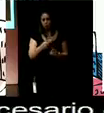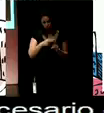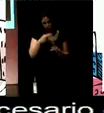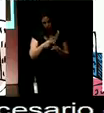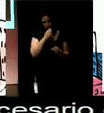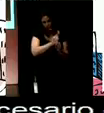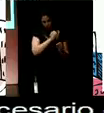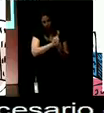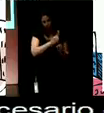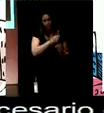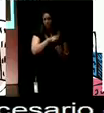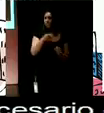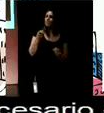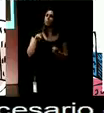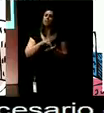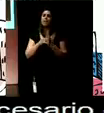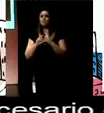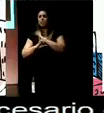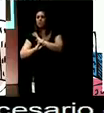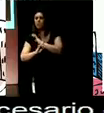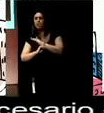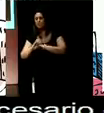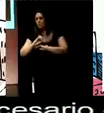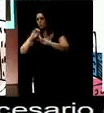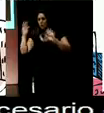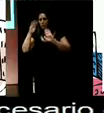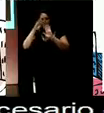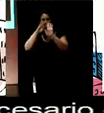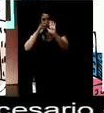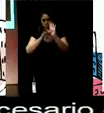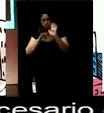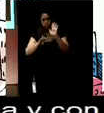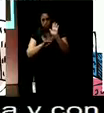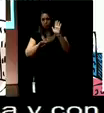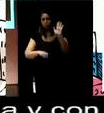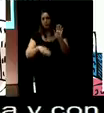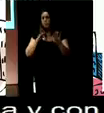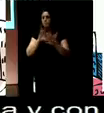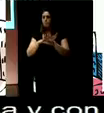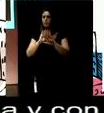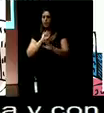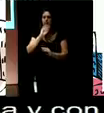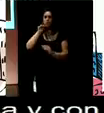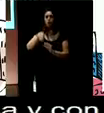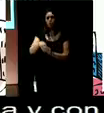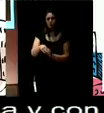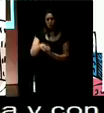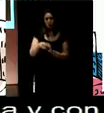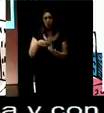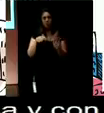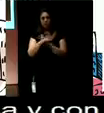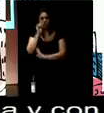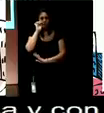on more political willingness and clear strategies to integrate